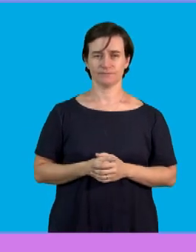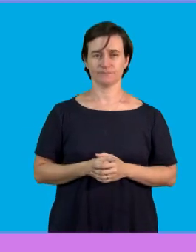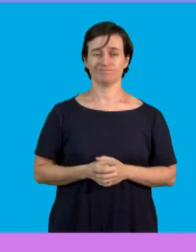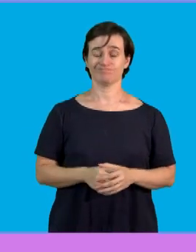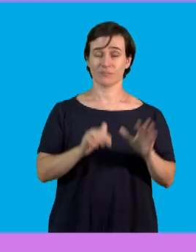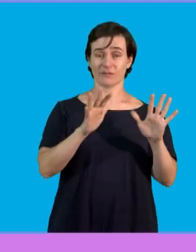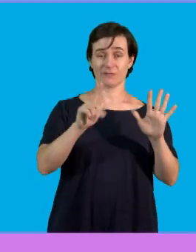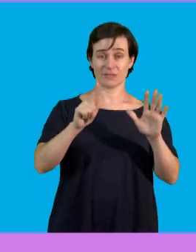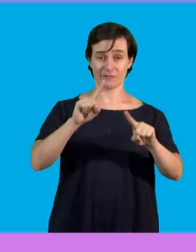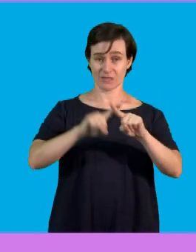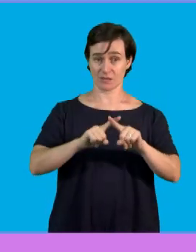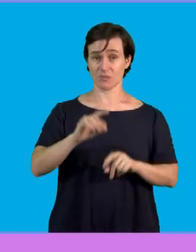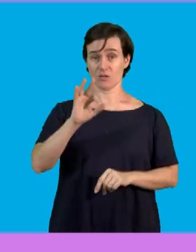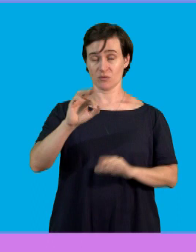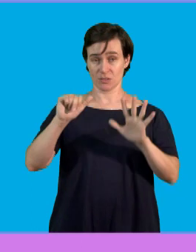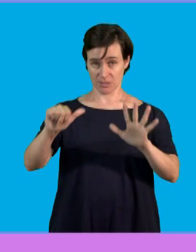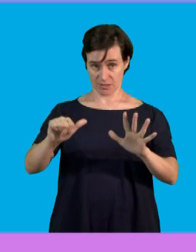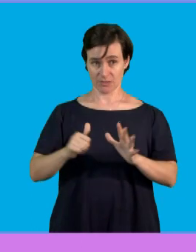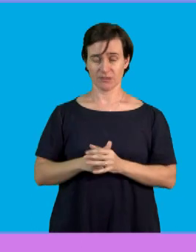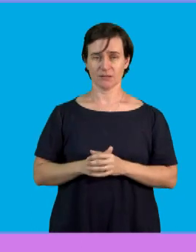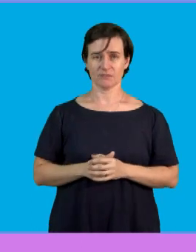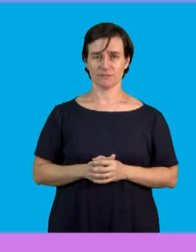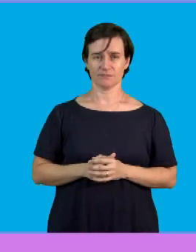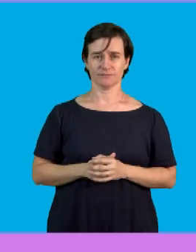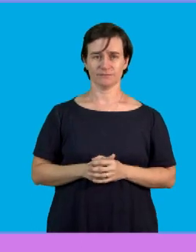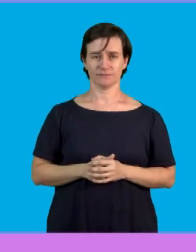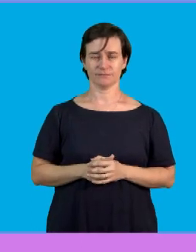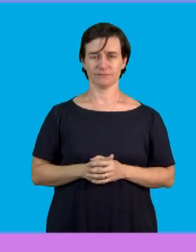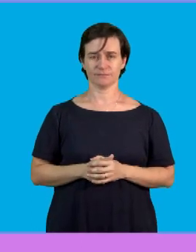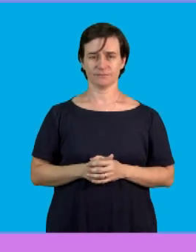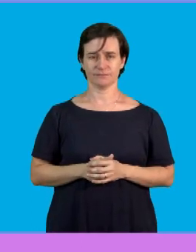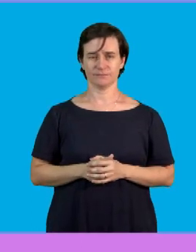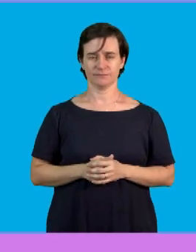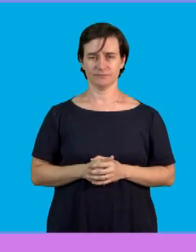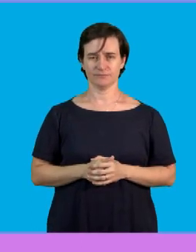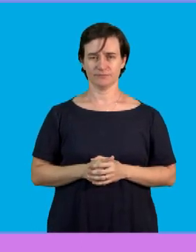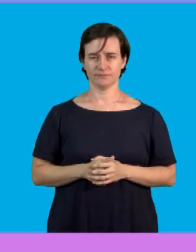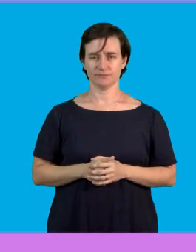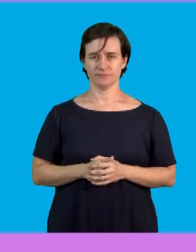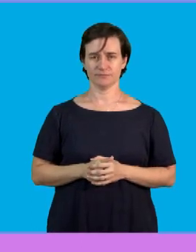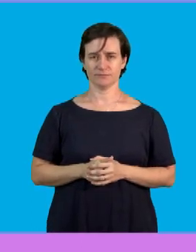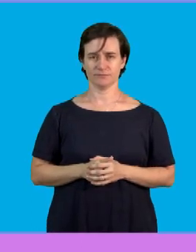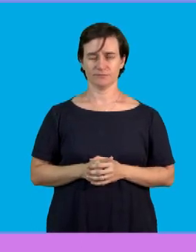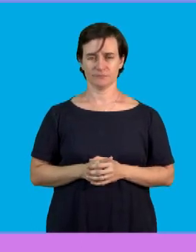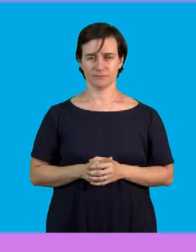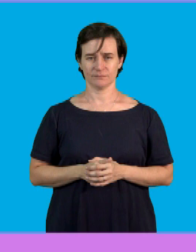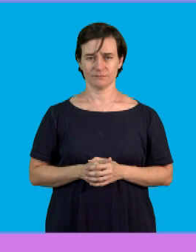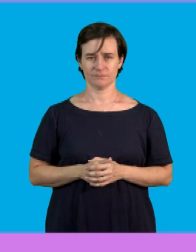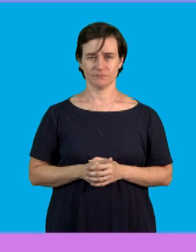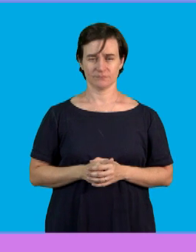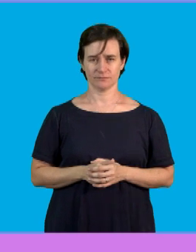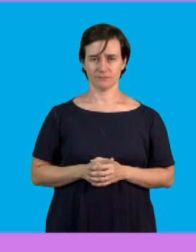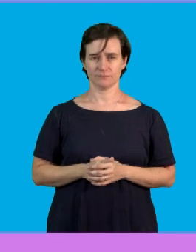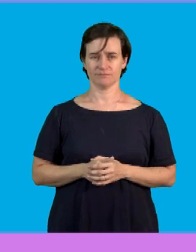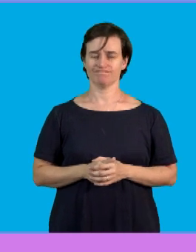57 Rand multiplied by 36 months, because that is our period that this loan will be paid